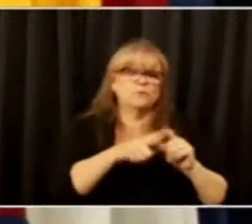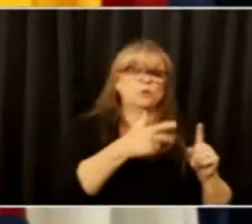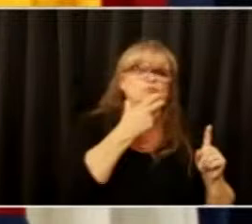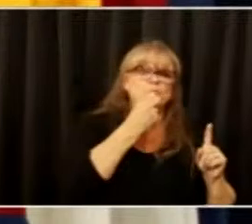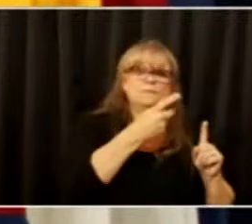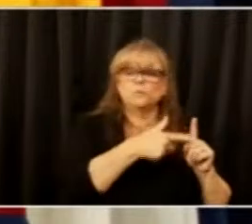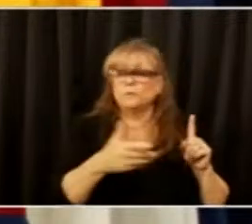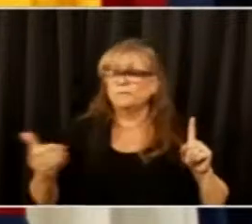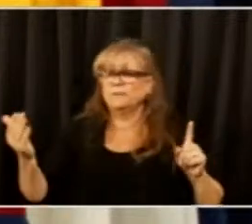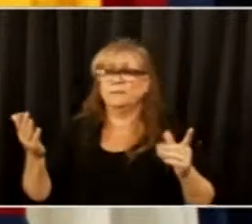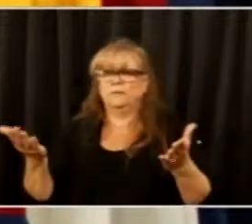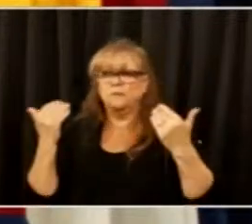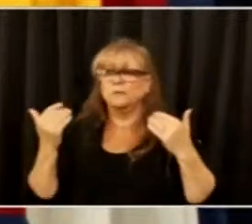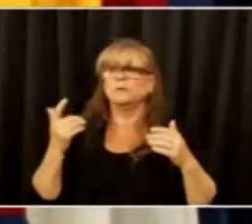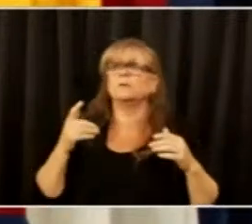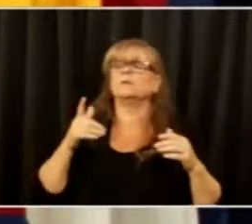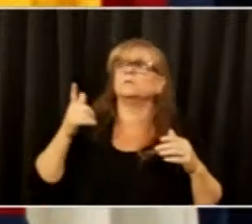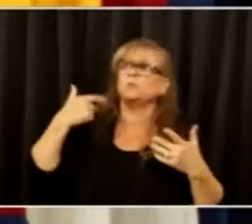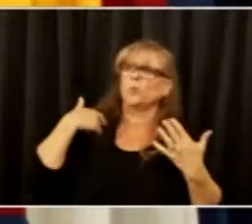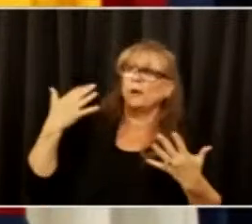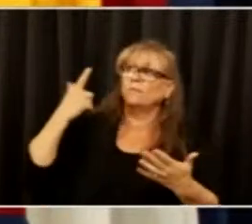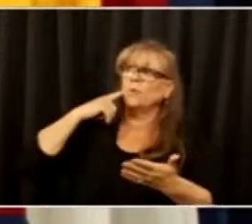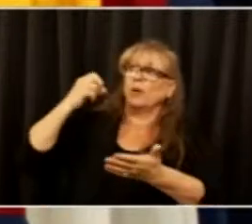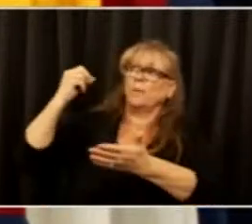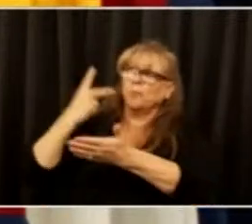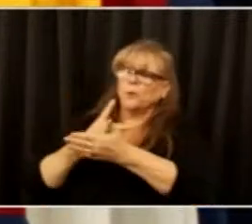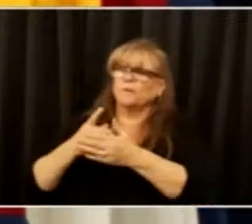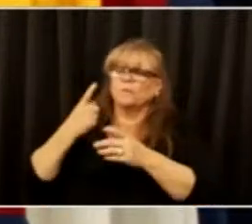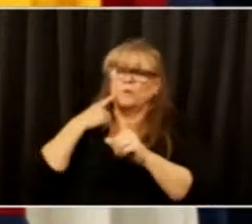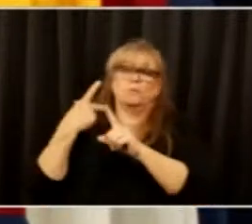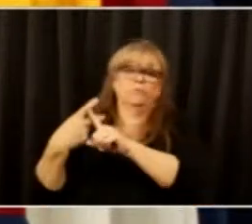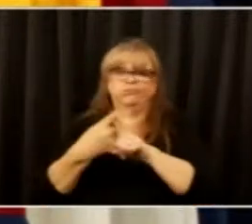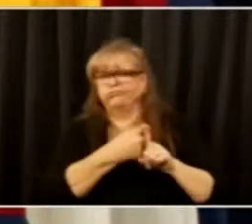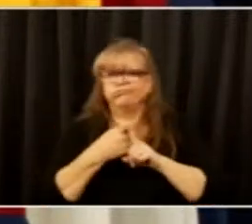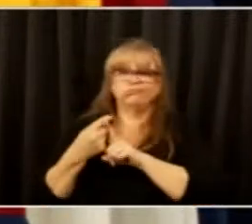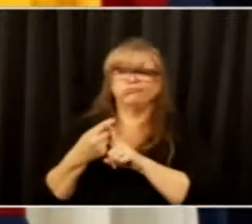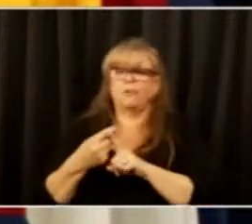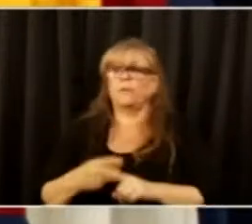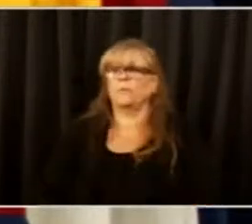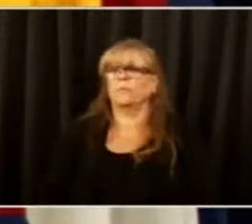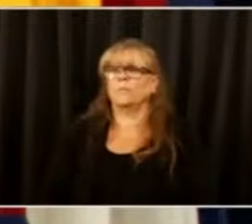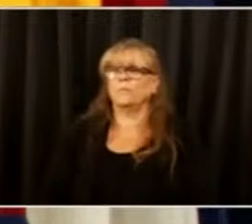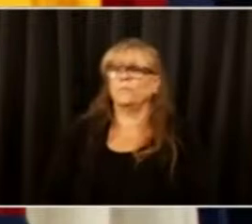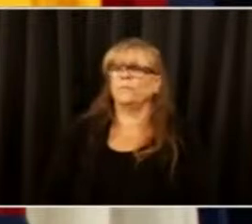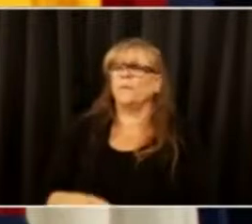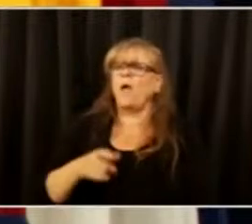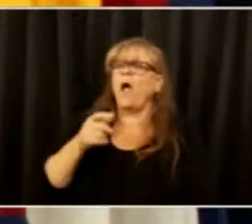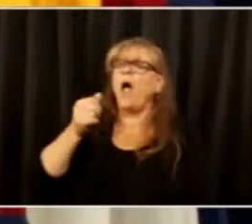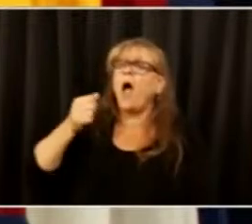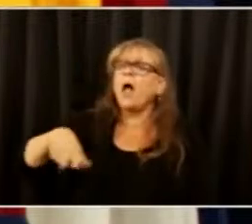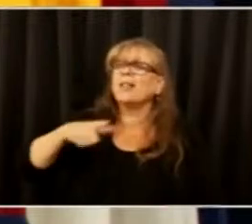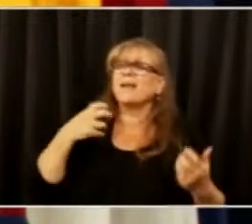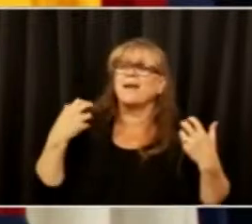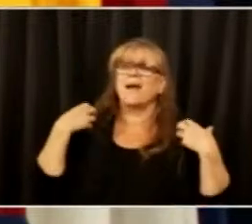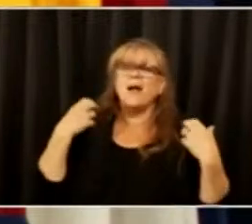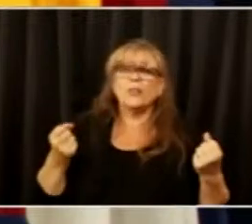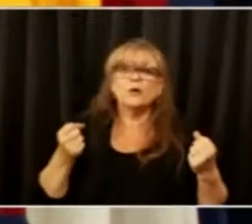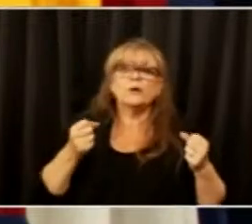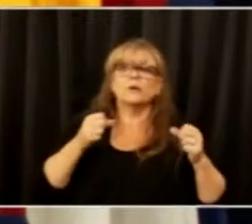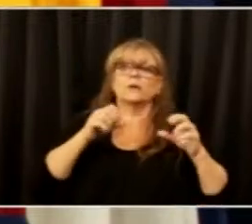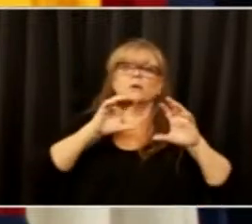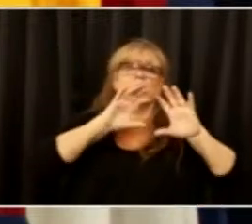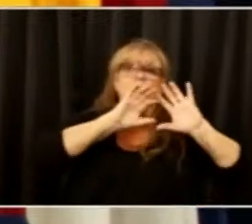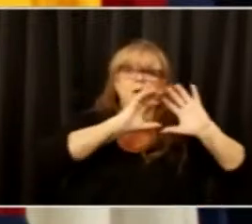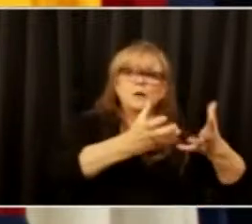and the extreme efforts of all of our major providers, community health partners, and equity teams and volunteers, over 57%